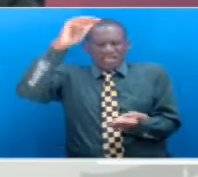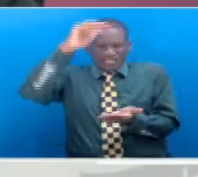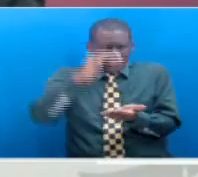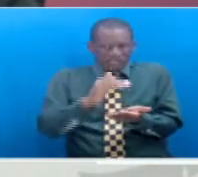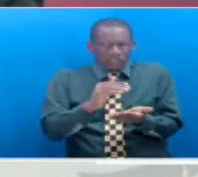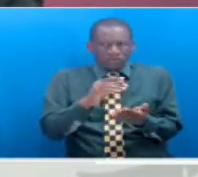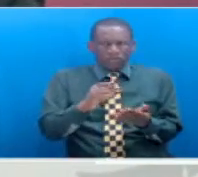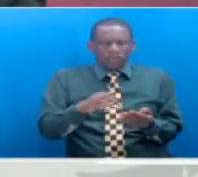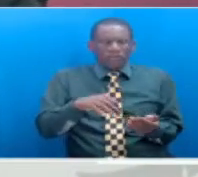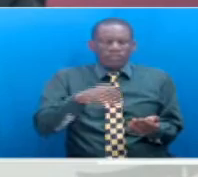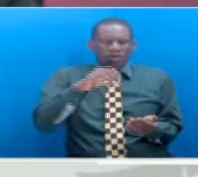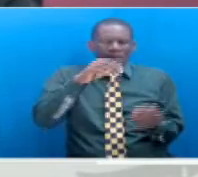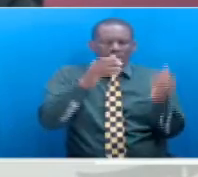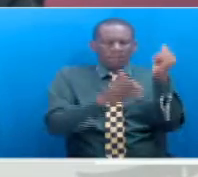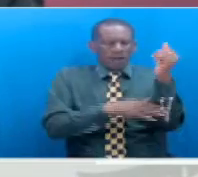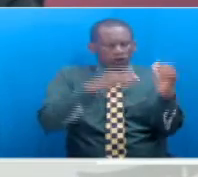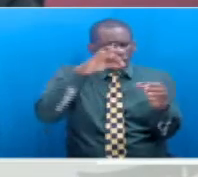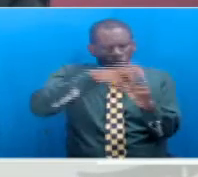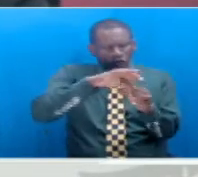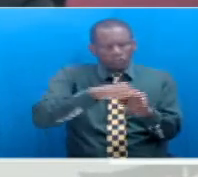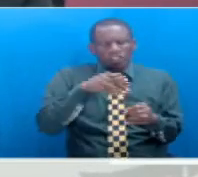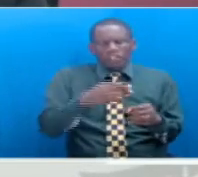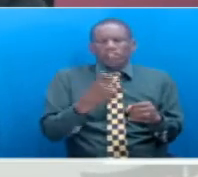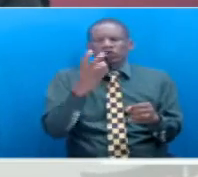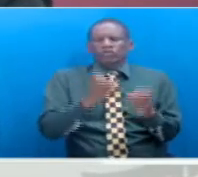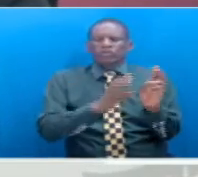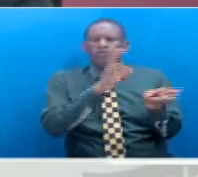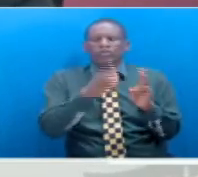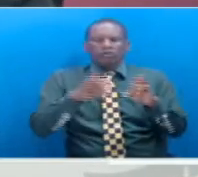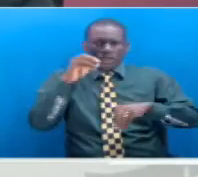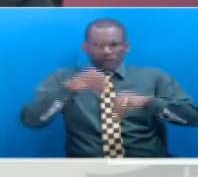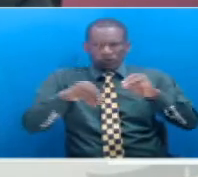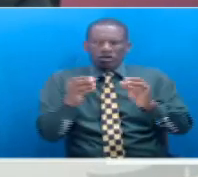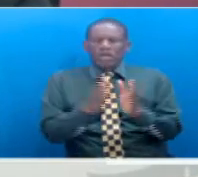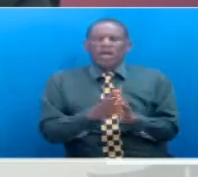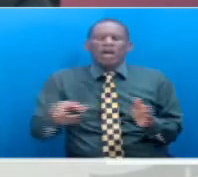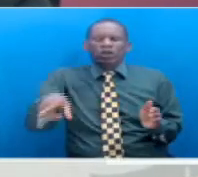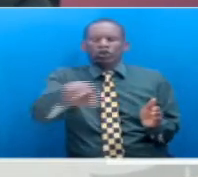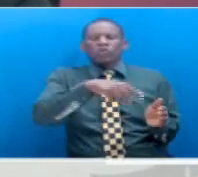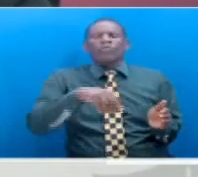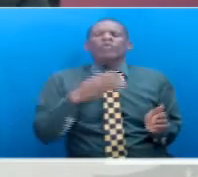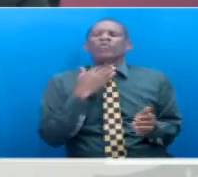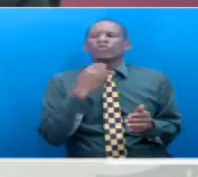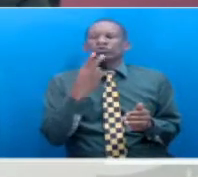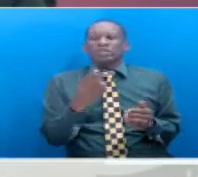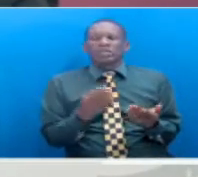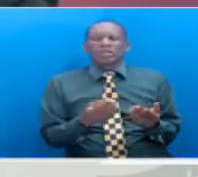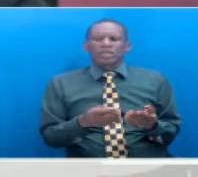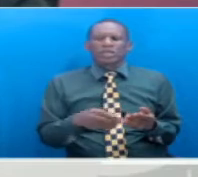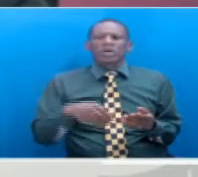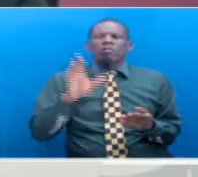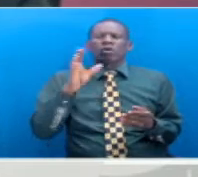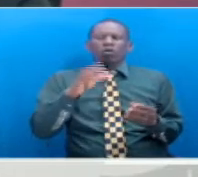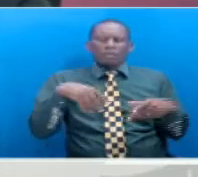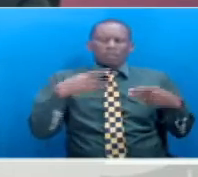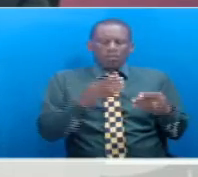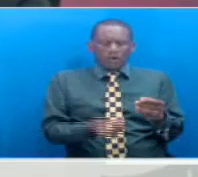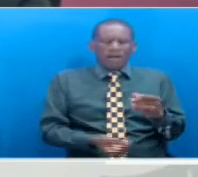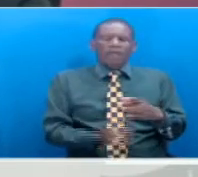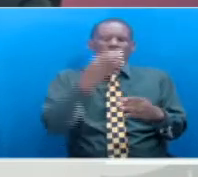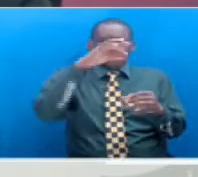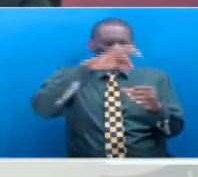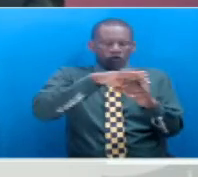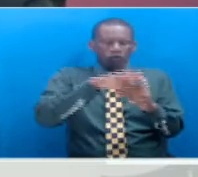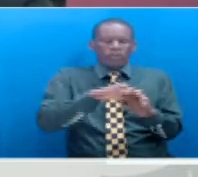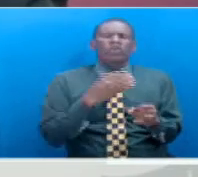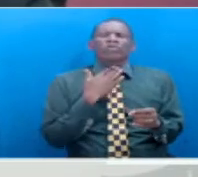on the spoiled vote this 2022 general election. We want to see a higher voter turnout. We want